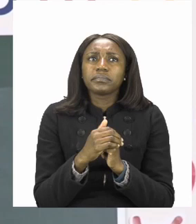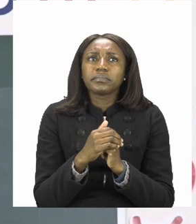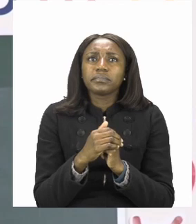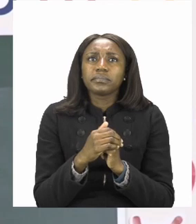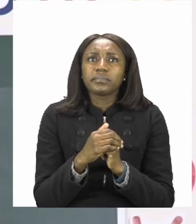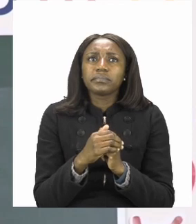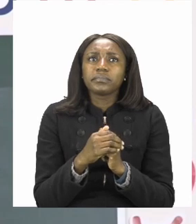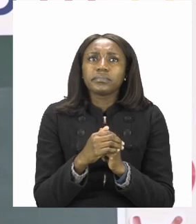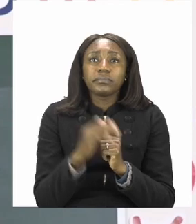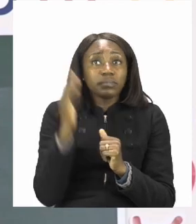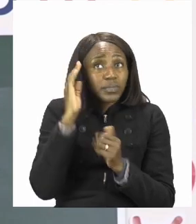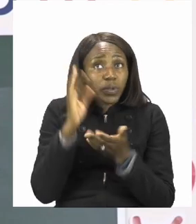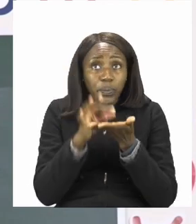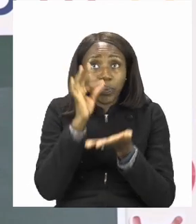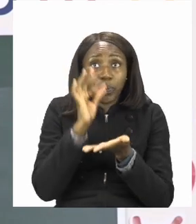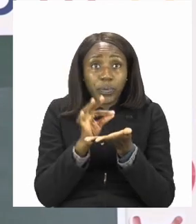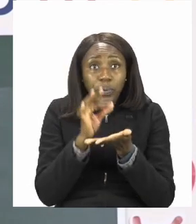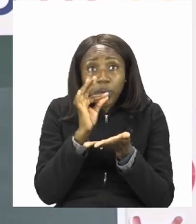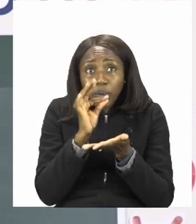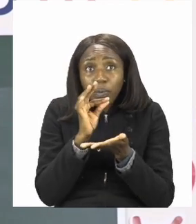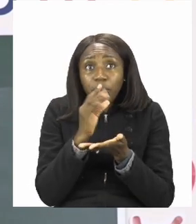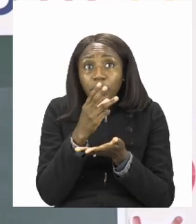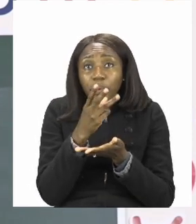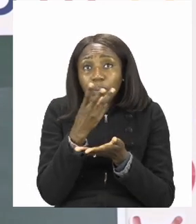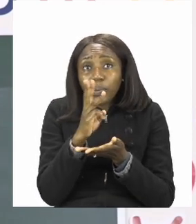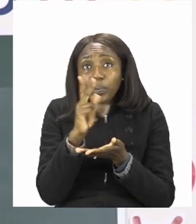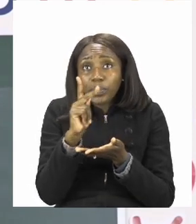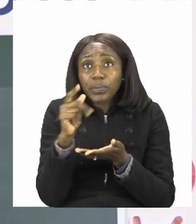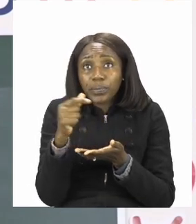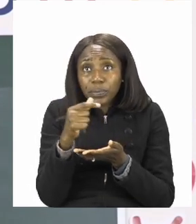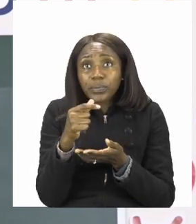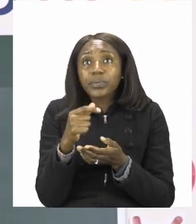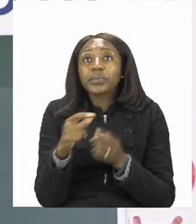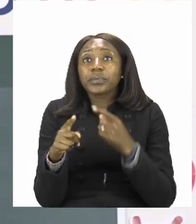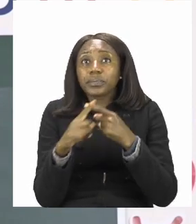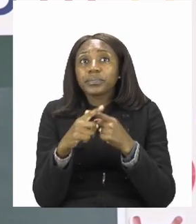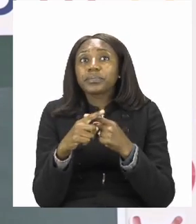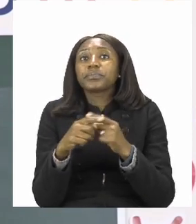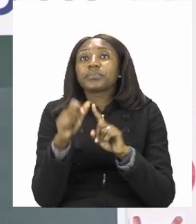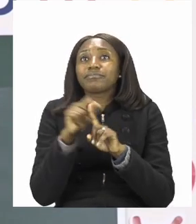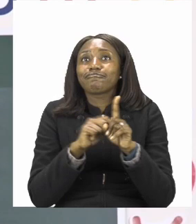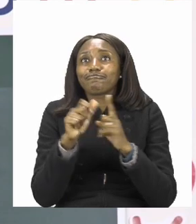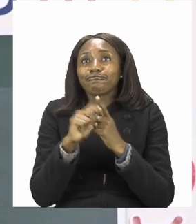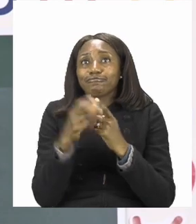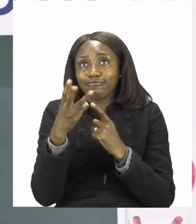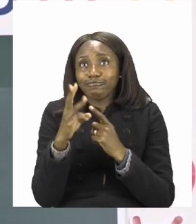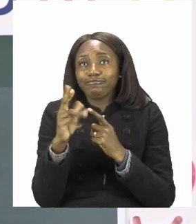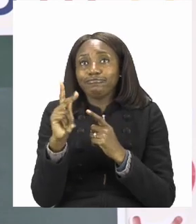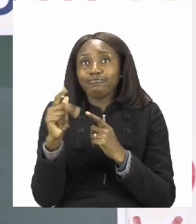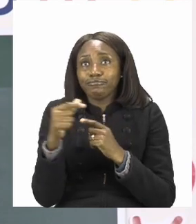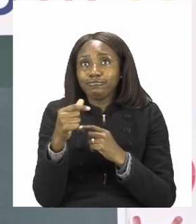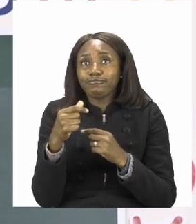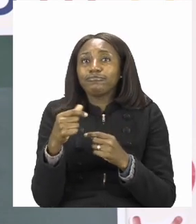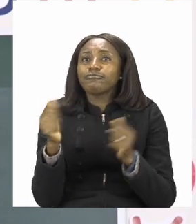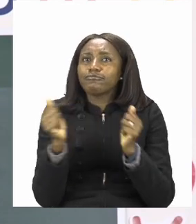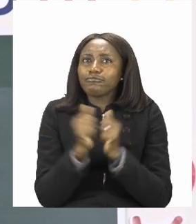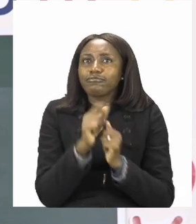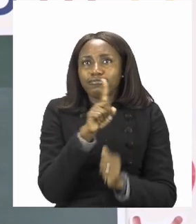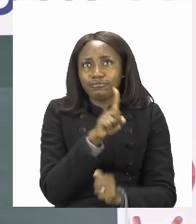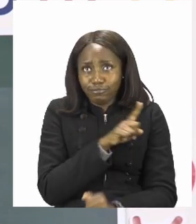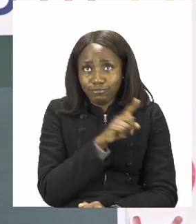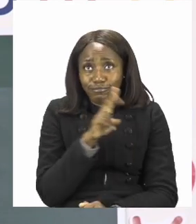know that if you add the hot chocolate plus the bananas, that mass will equal to